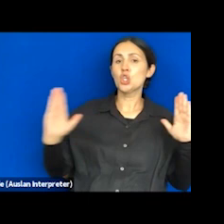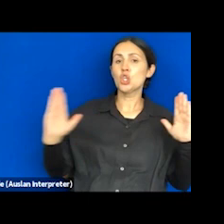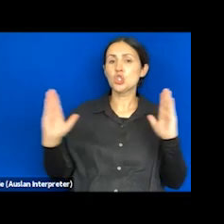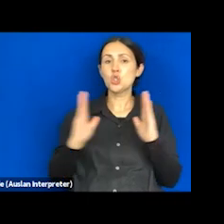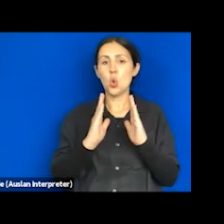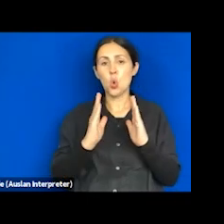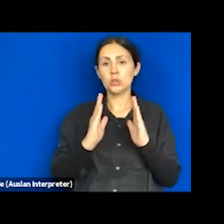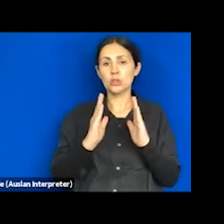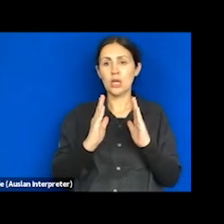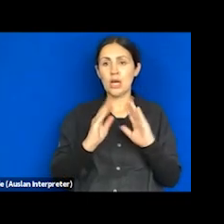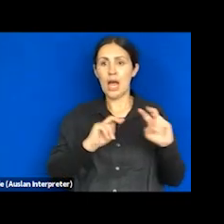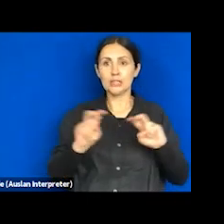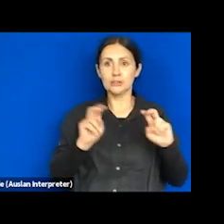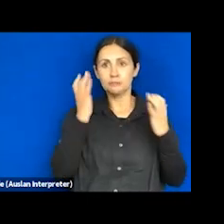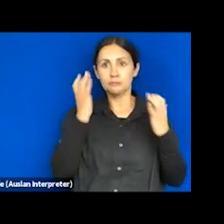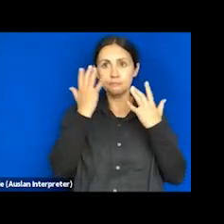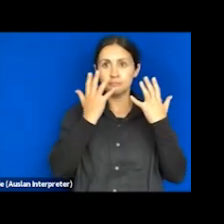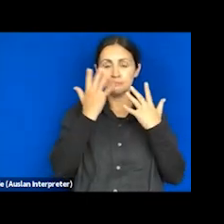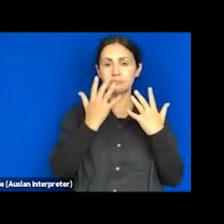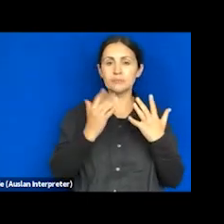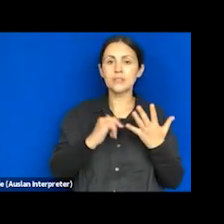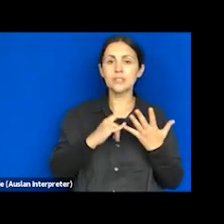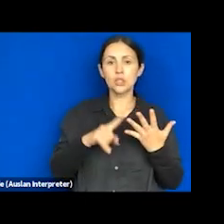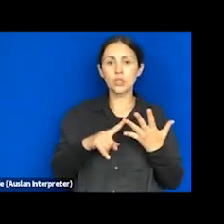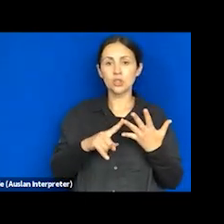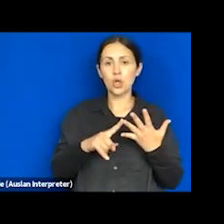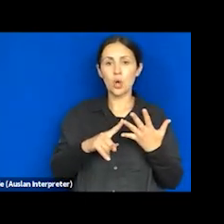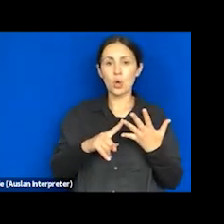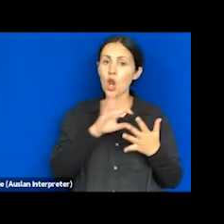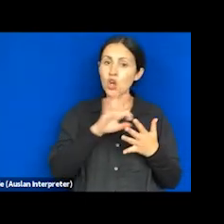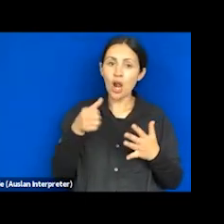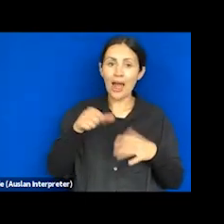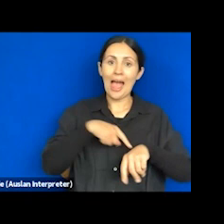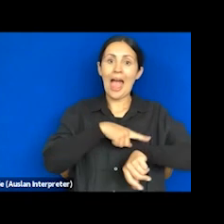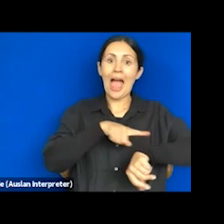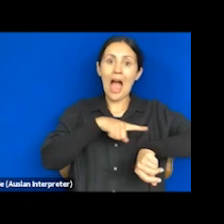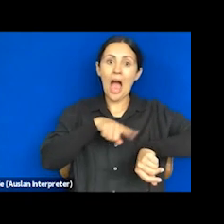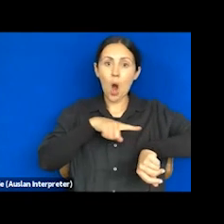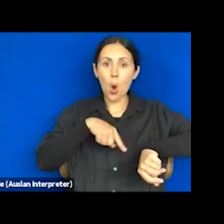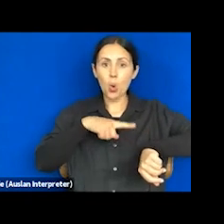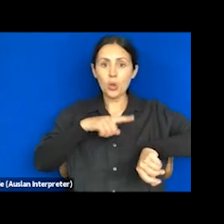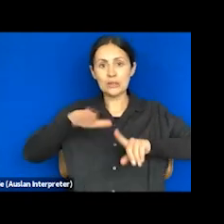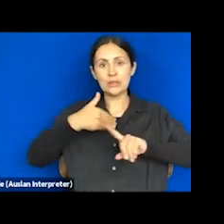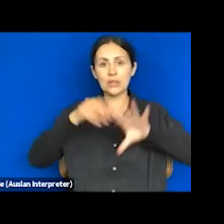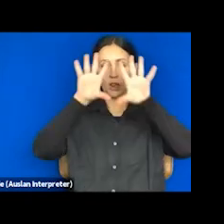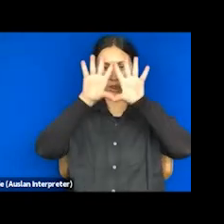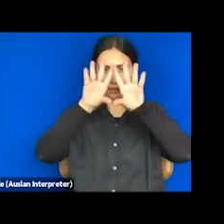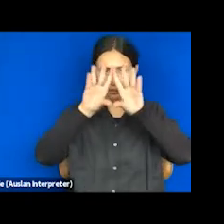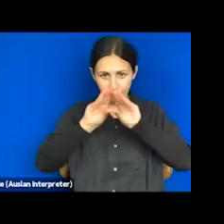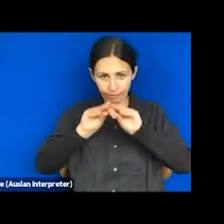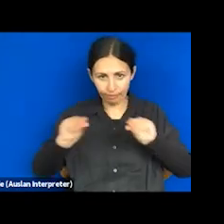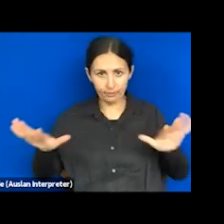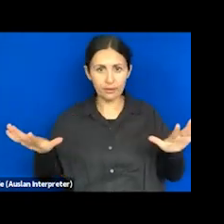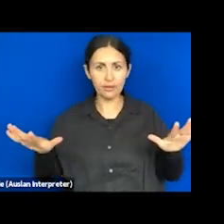effect. So you really, you're not sitting for hours and hours in a therapy space with a person who's having